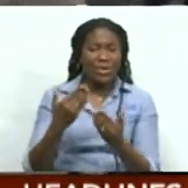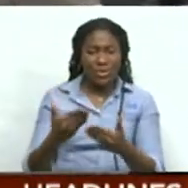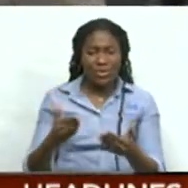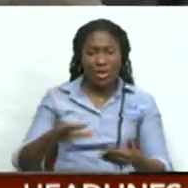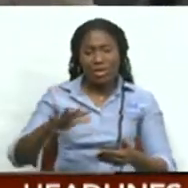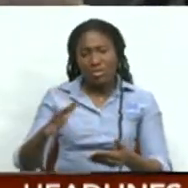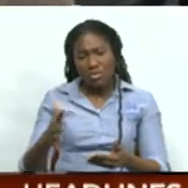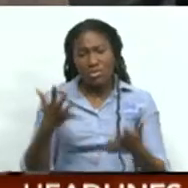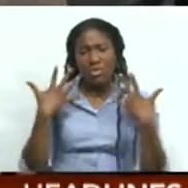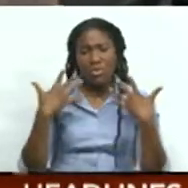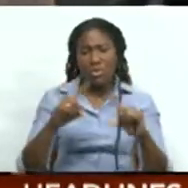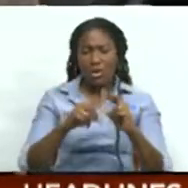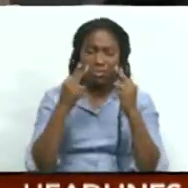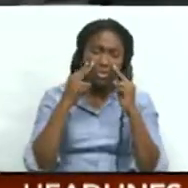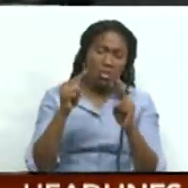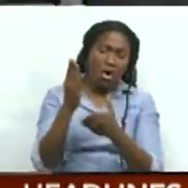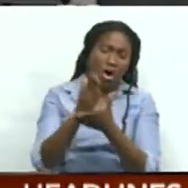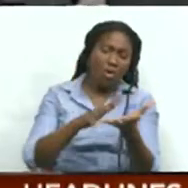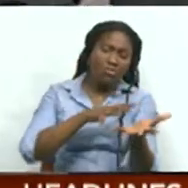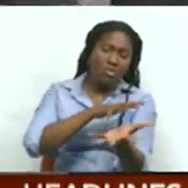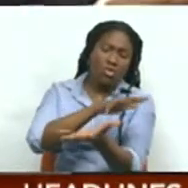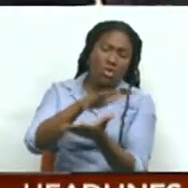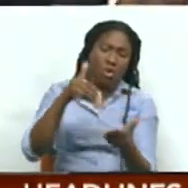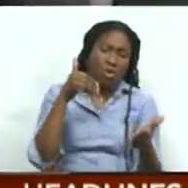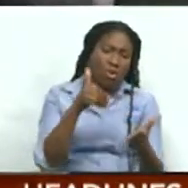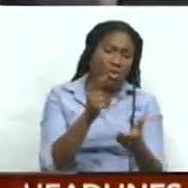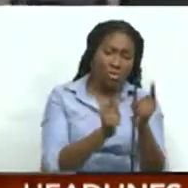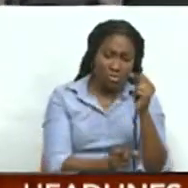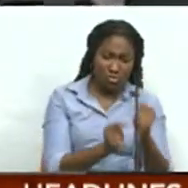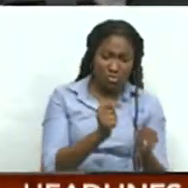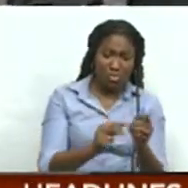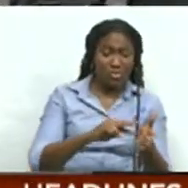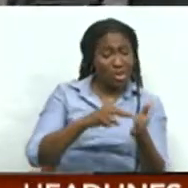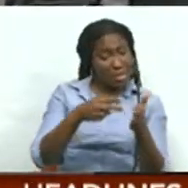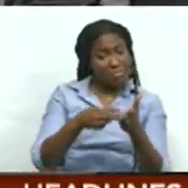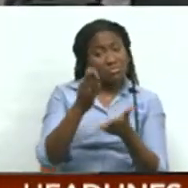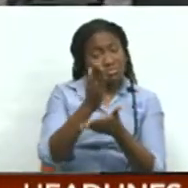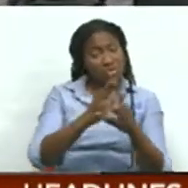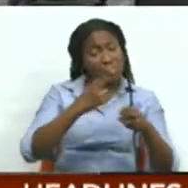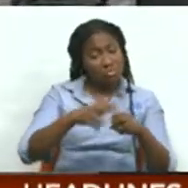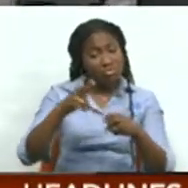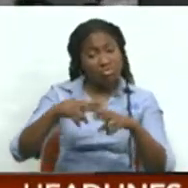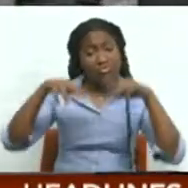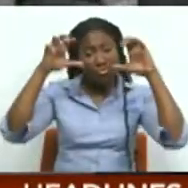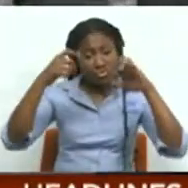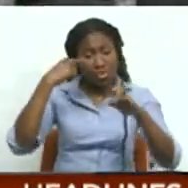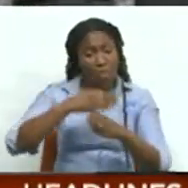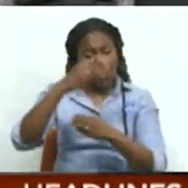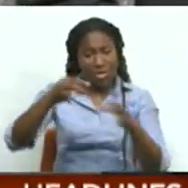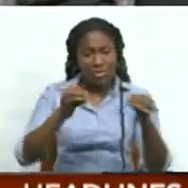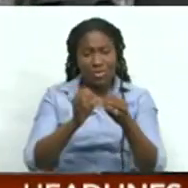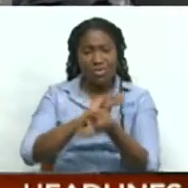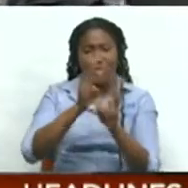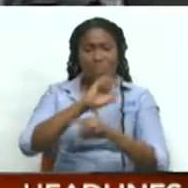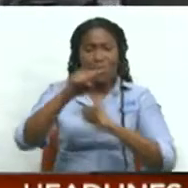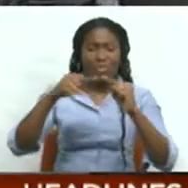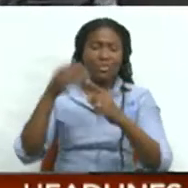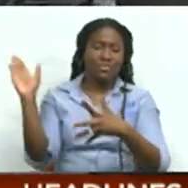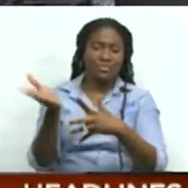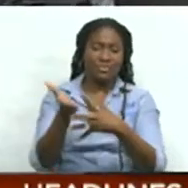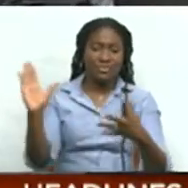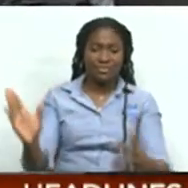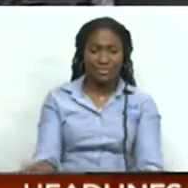watching some cloudiness moving towards the country, and that could bring some passing showers through the weekend. I'll have the details on that and much more just after the